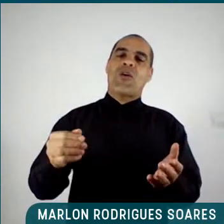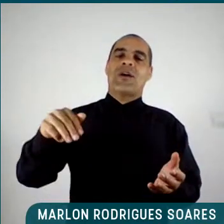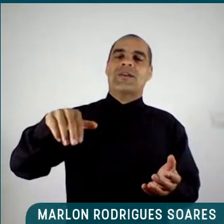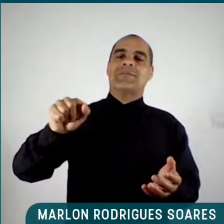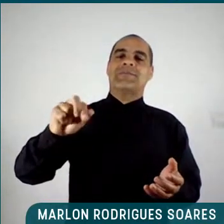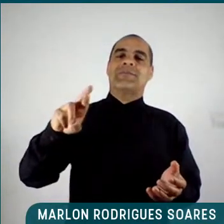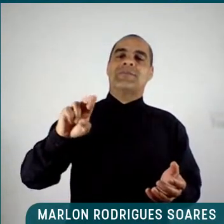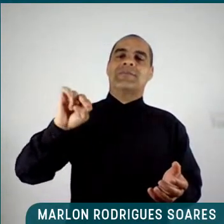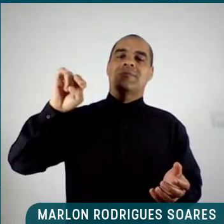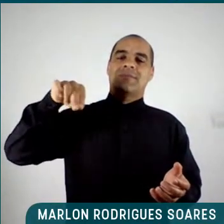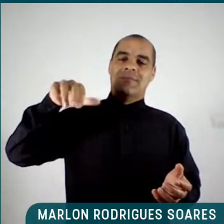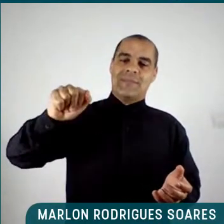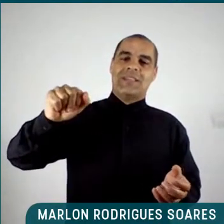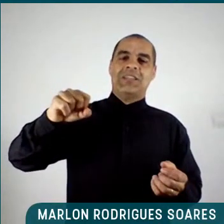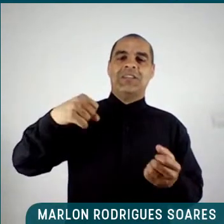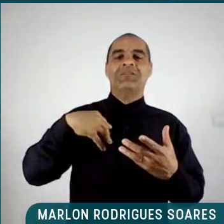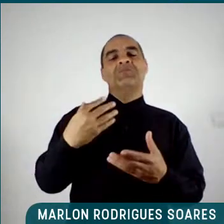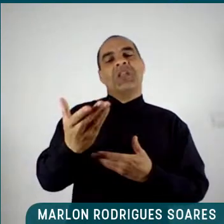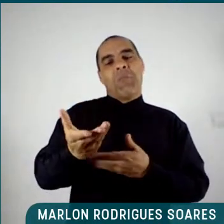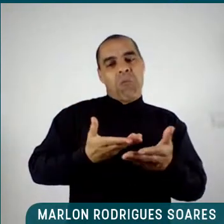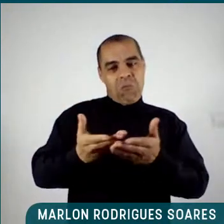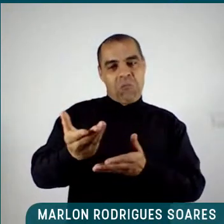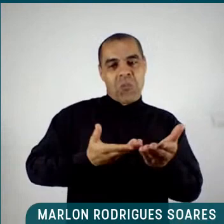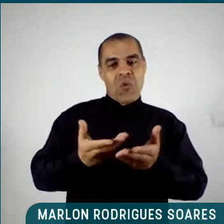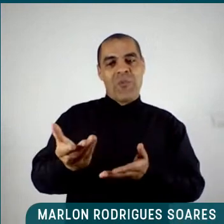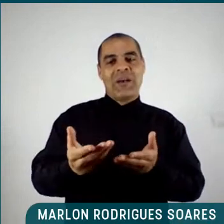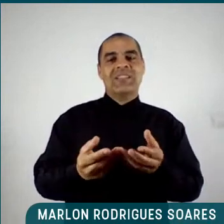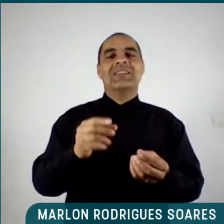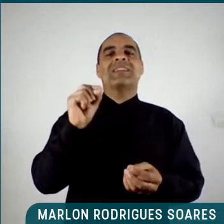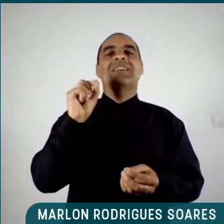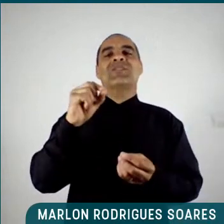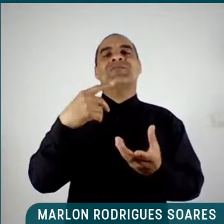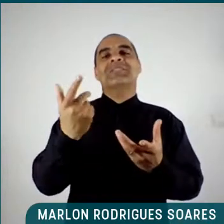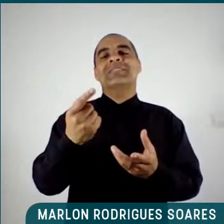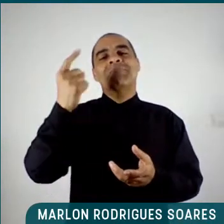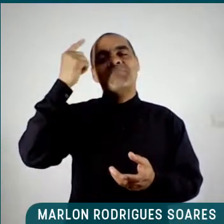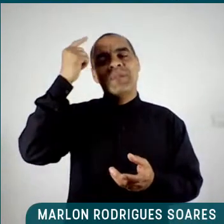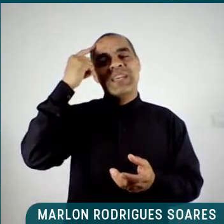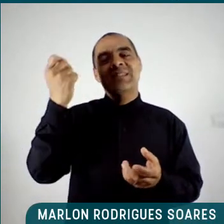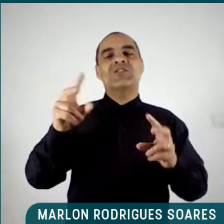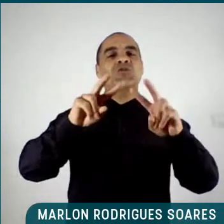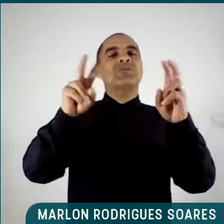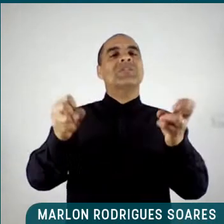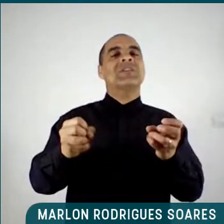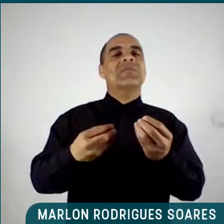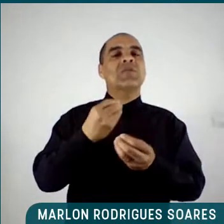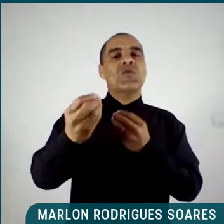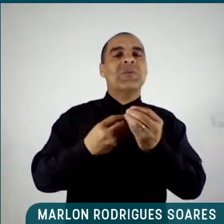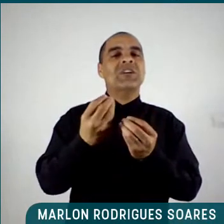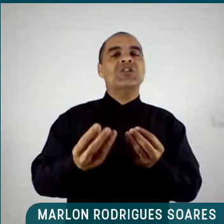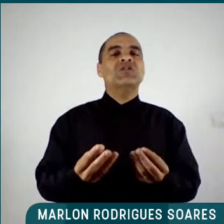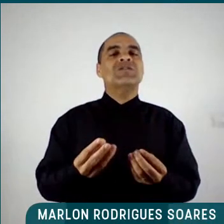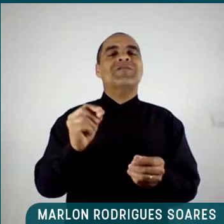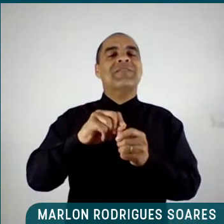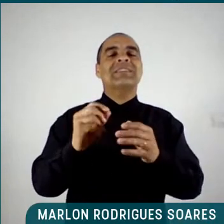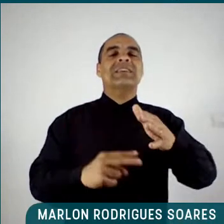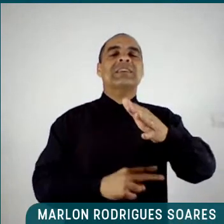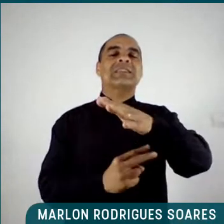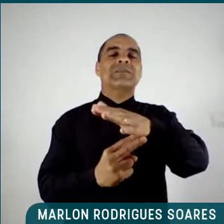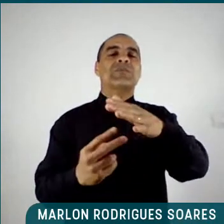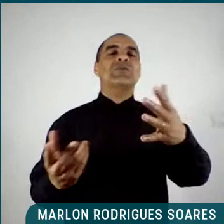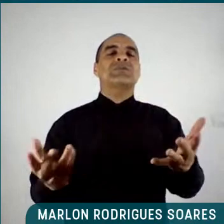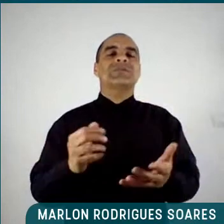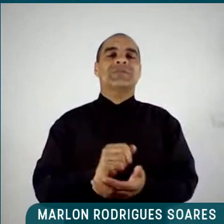like to hear Marina Reidel. Marina, please tell us, what do you think? How can we build up